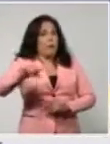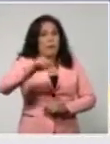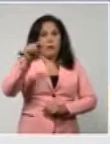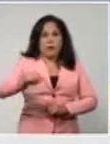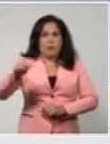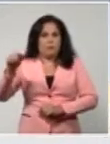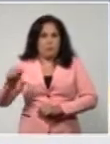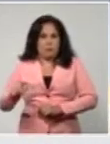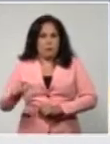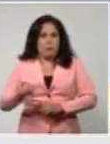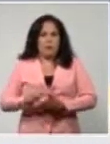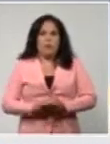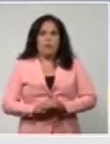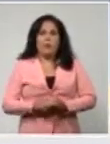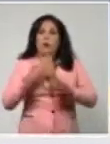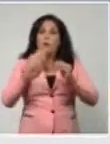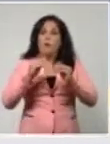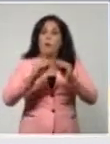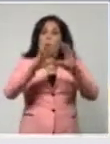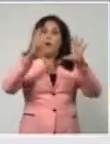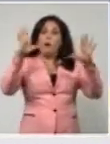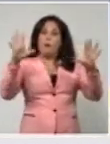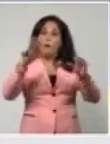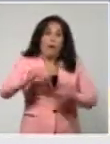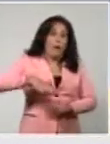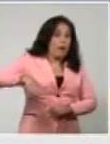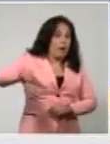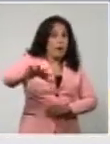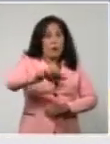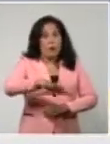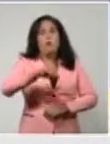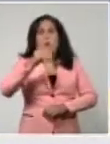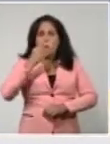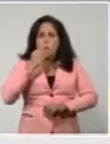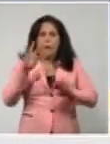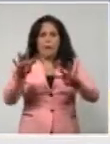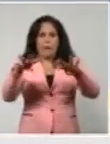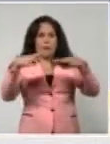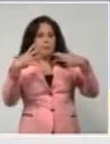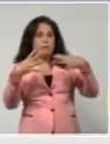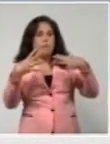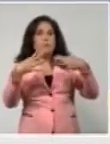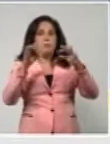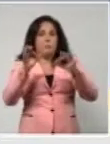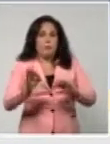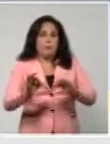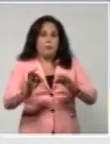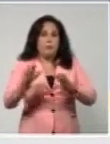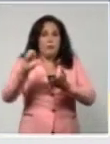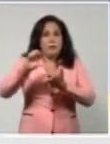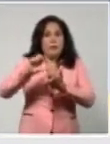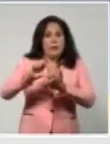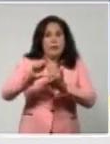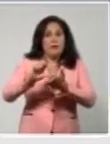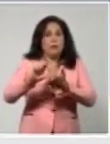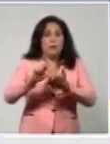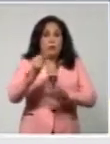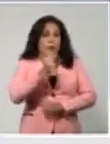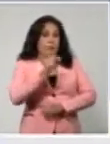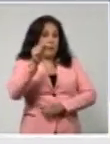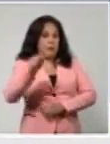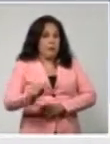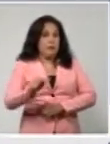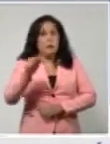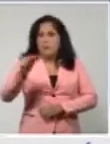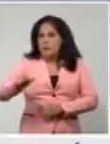Good morning to all of you. Good morning to all those who make this broadcast possible, and to everyone